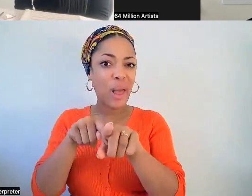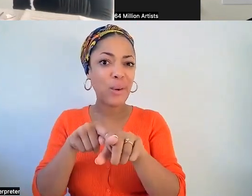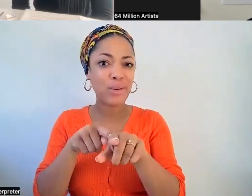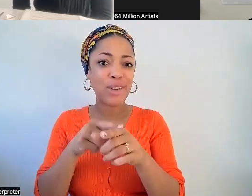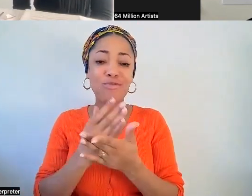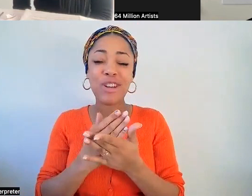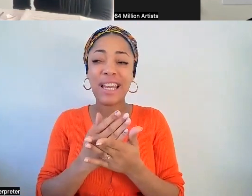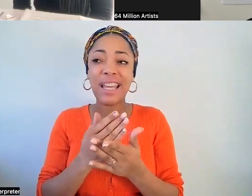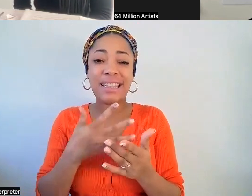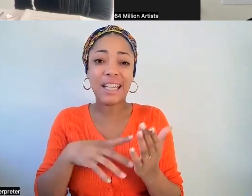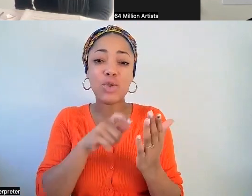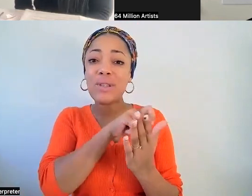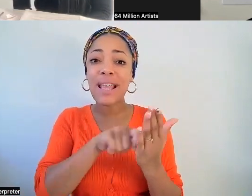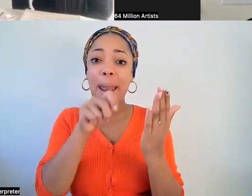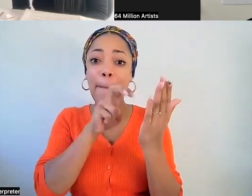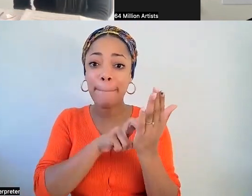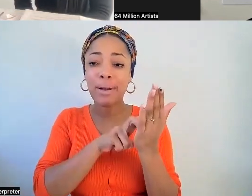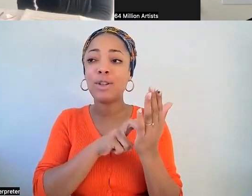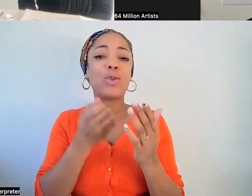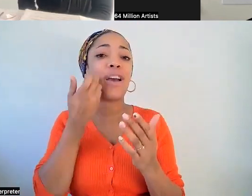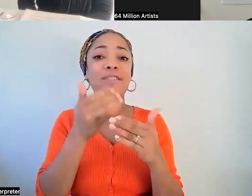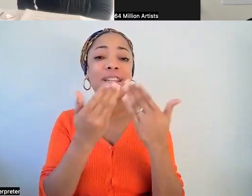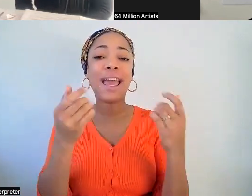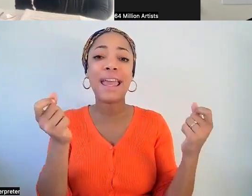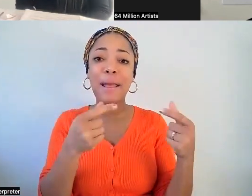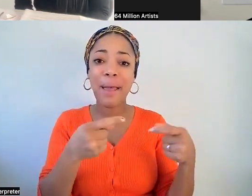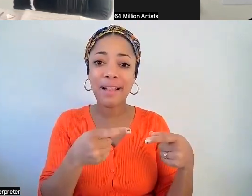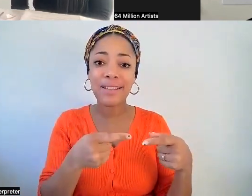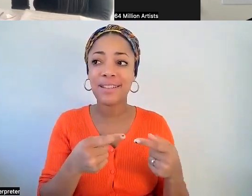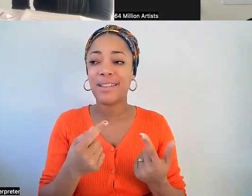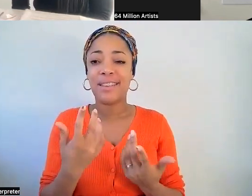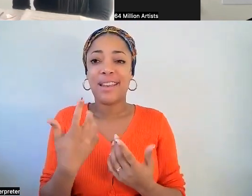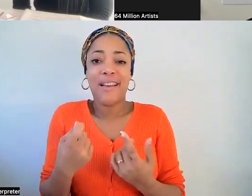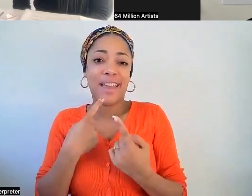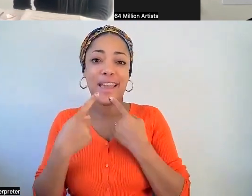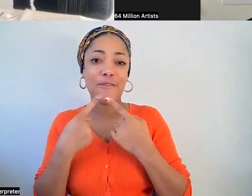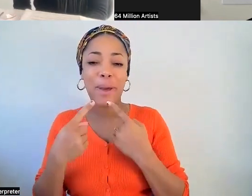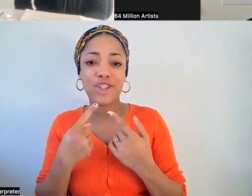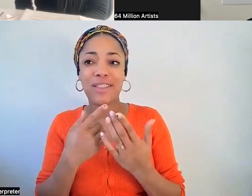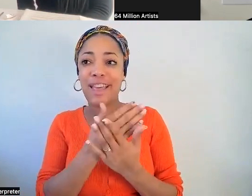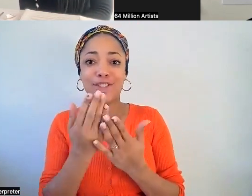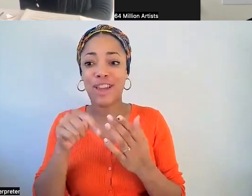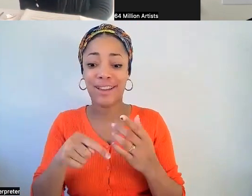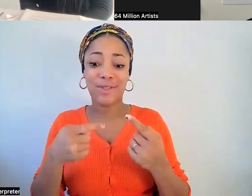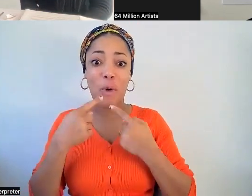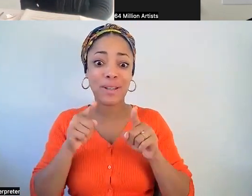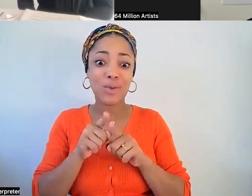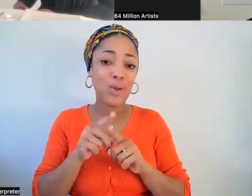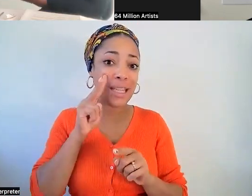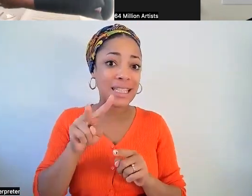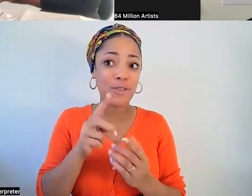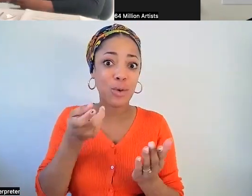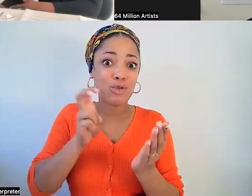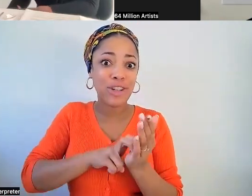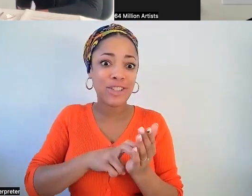All you have to do is sign up to our daily emails. And the information will be shared in the comments as well. So yes, I'm really excited. And